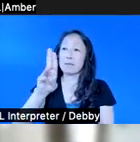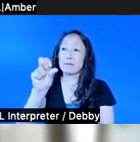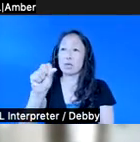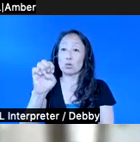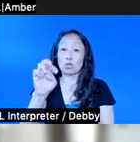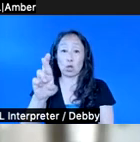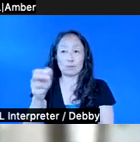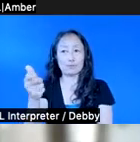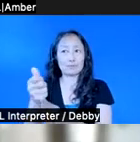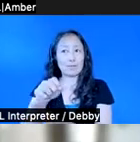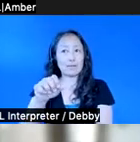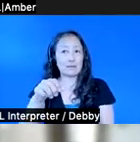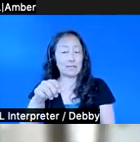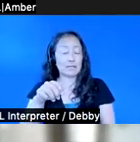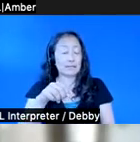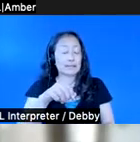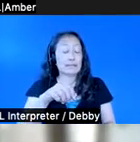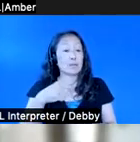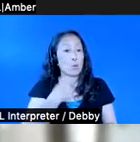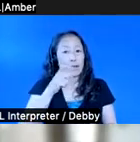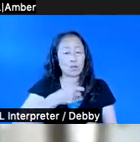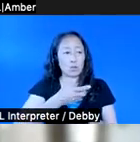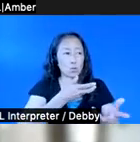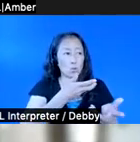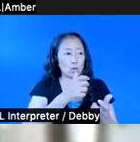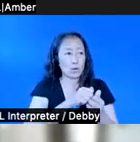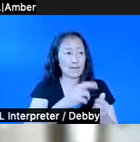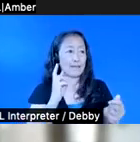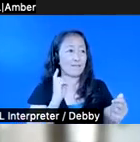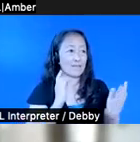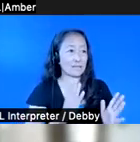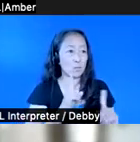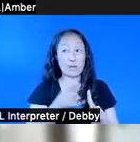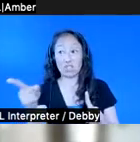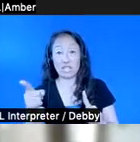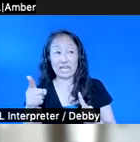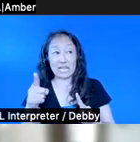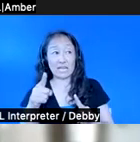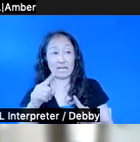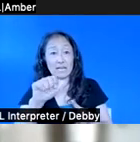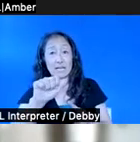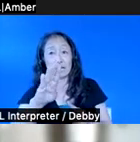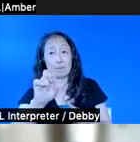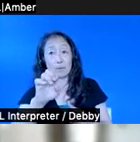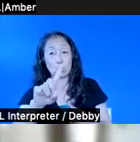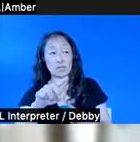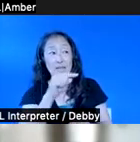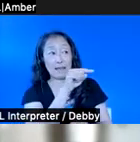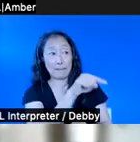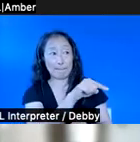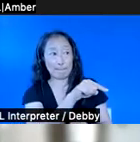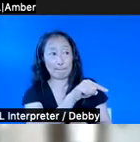her, work with the victim when she abused him. And then when she came in, she was the victim of